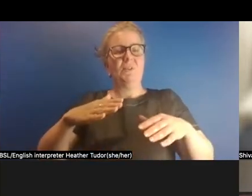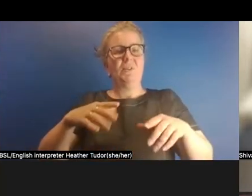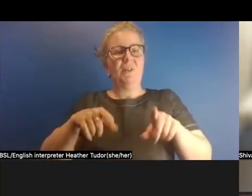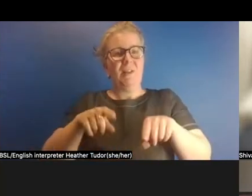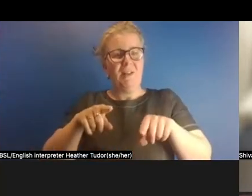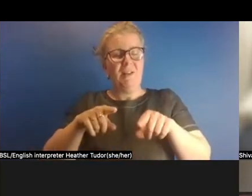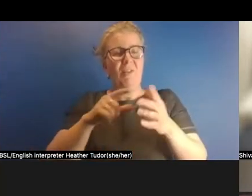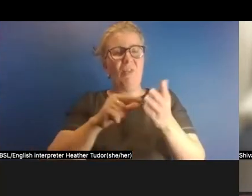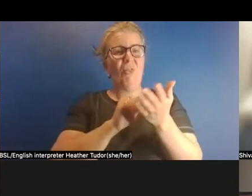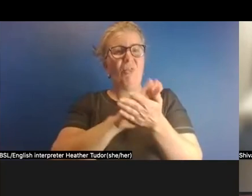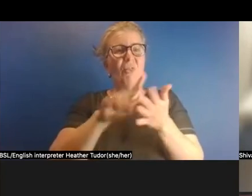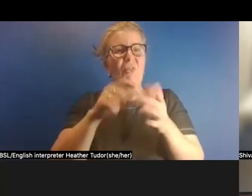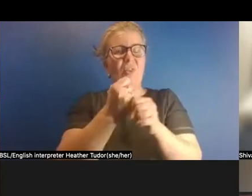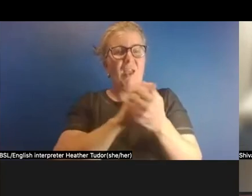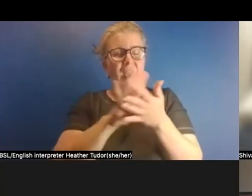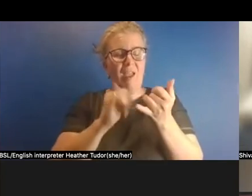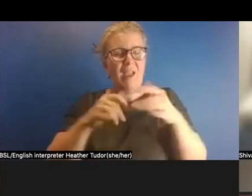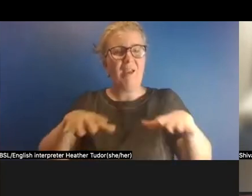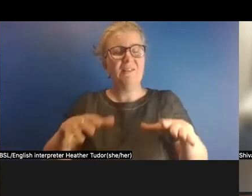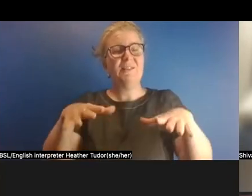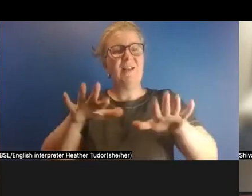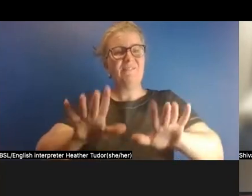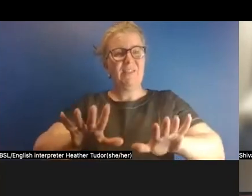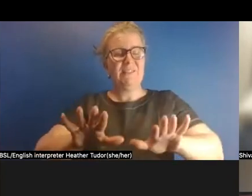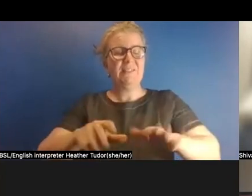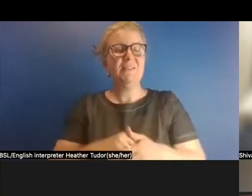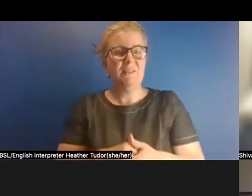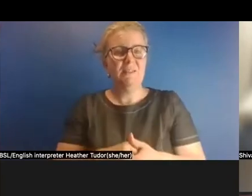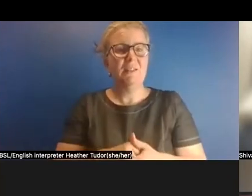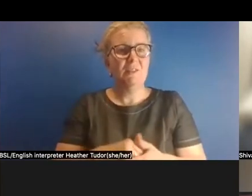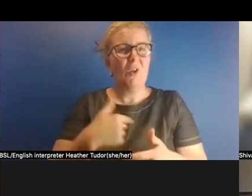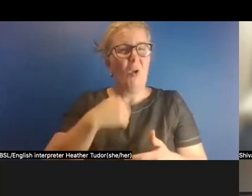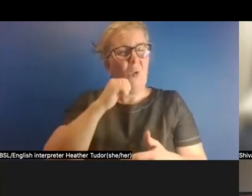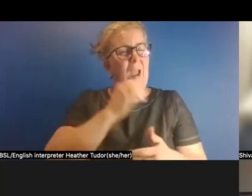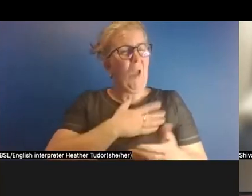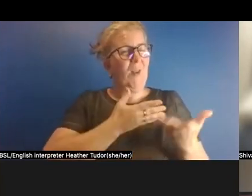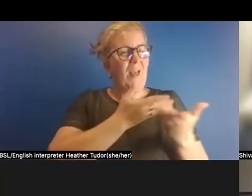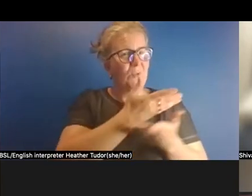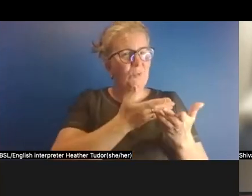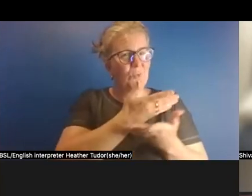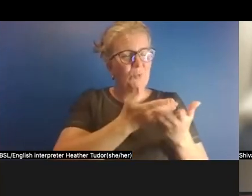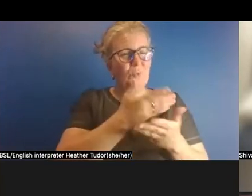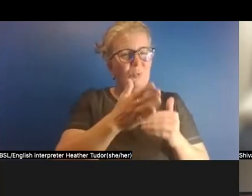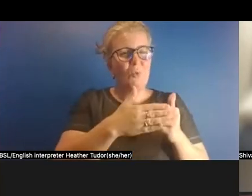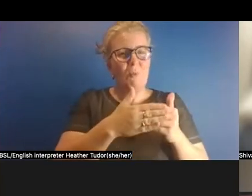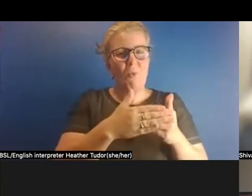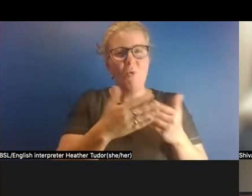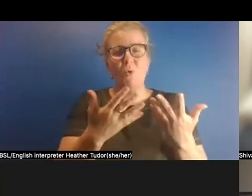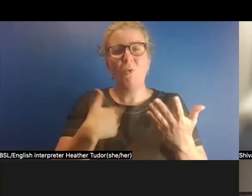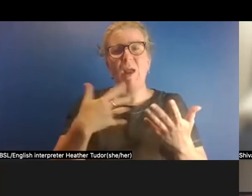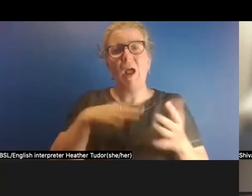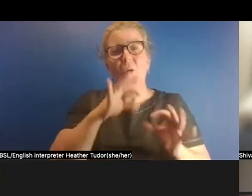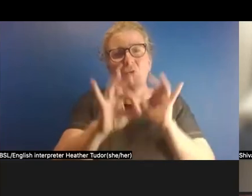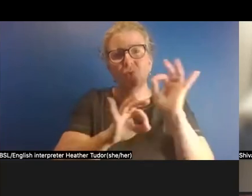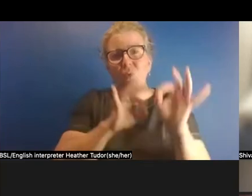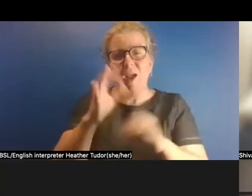love to hear you all speak a little bit more about that, and more in relation of caste in your lives, and how it has